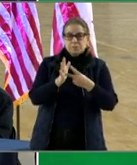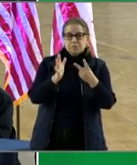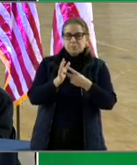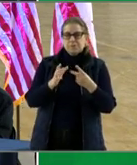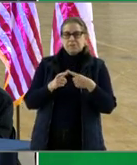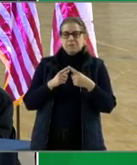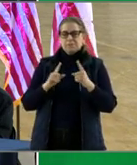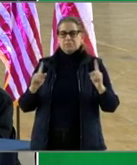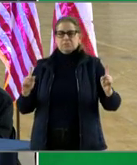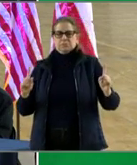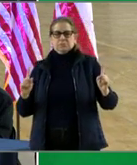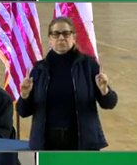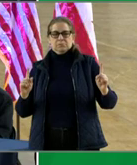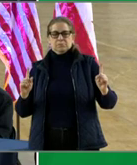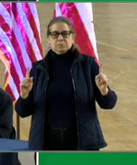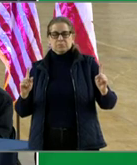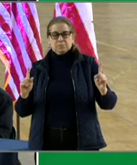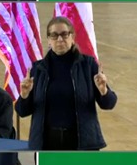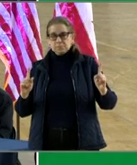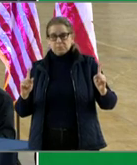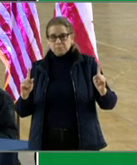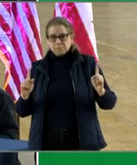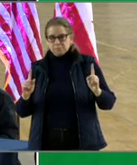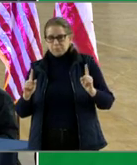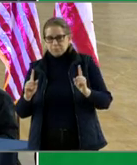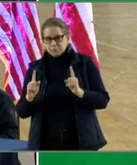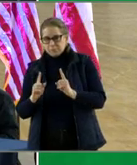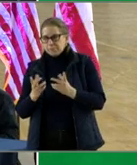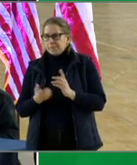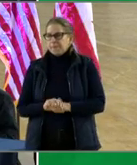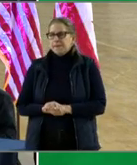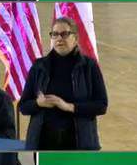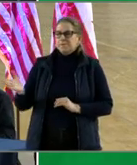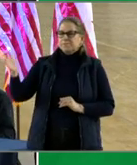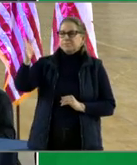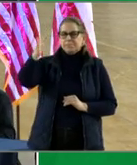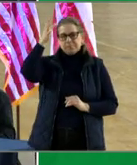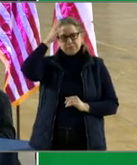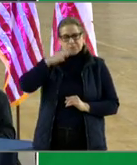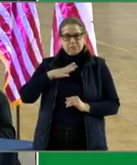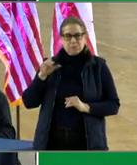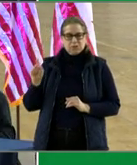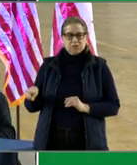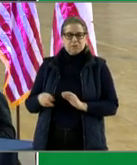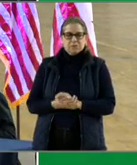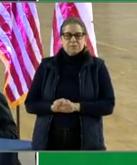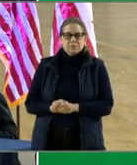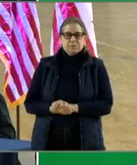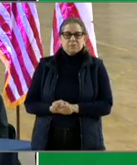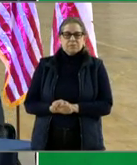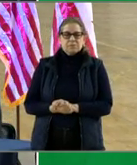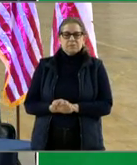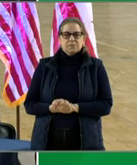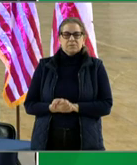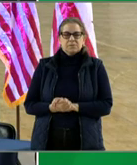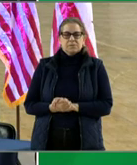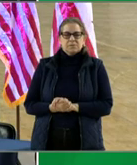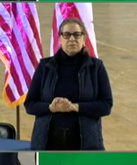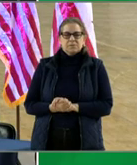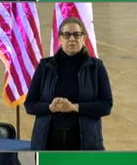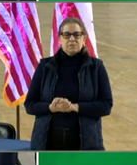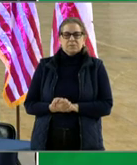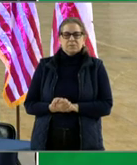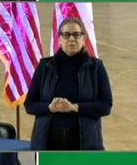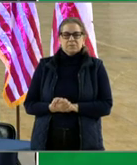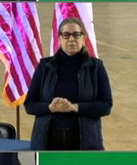Mayor, I have a question. I get a number of emails from different areas of the government, forensics lab talking about